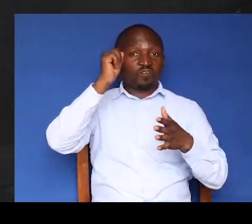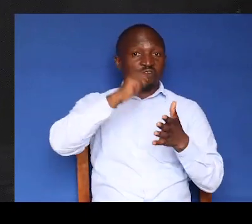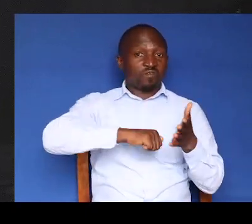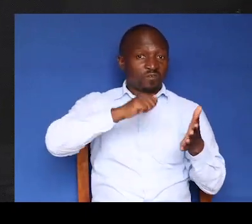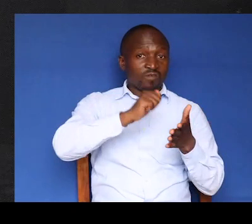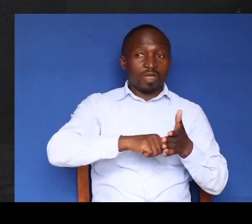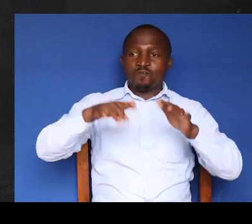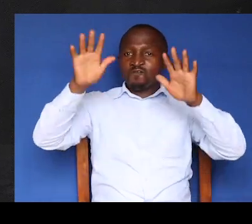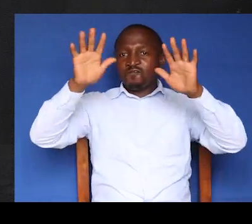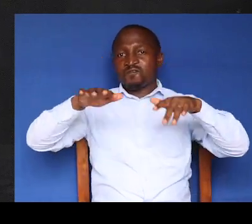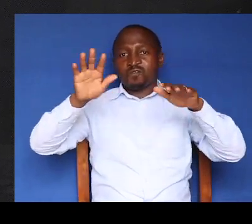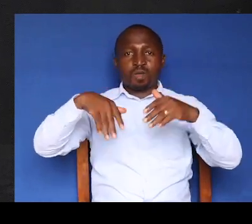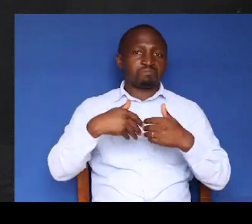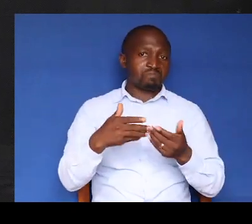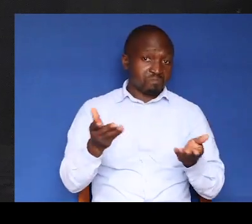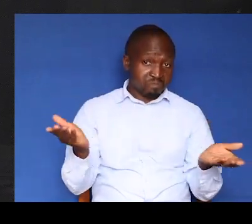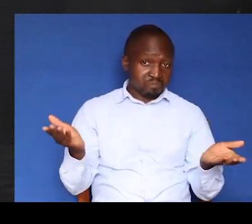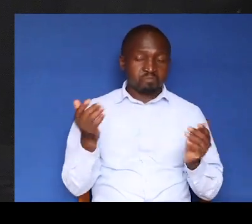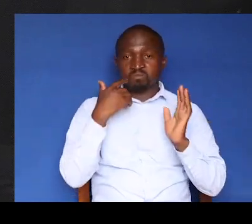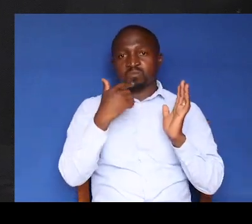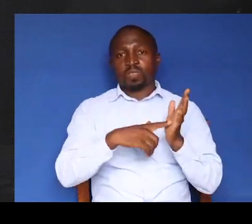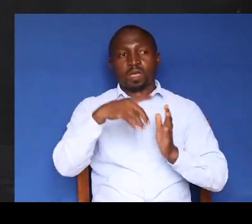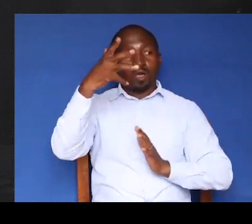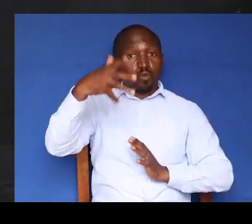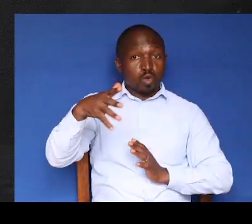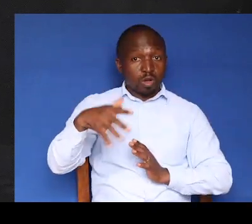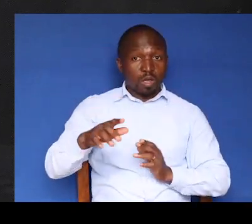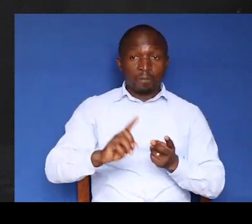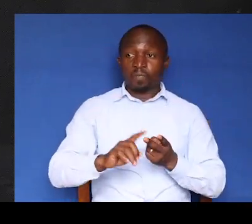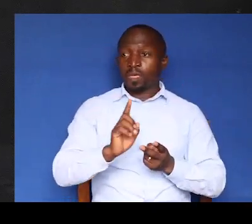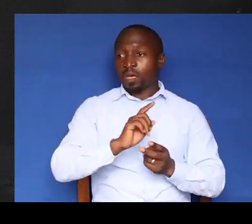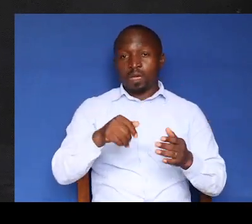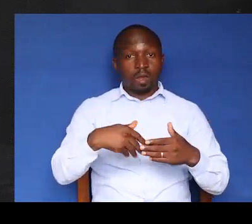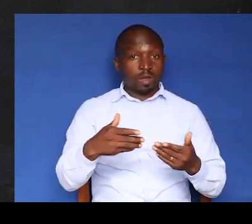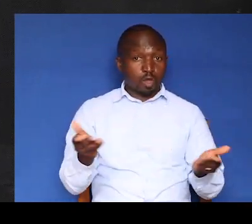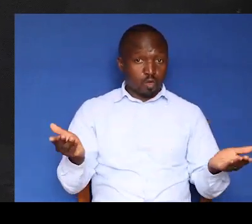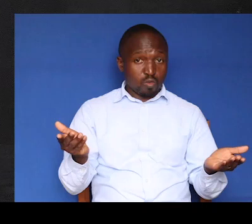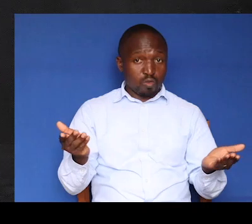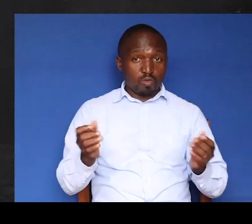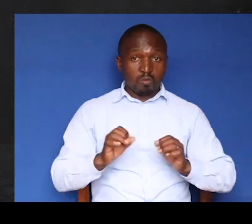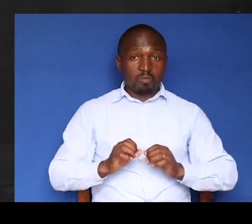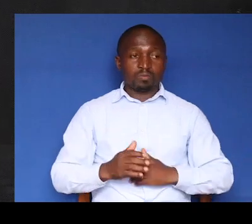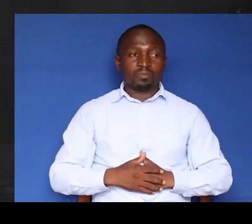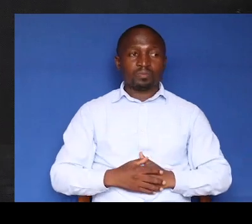rains not experienced. It means water not supplied.